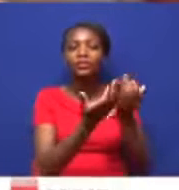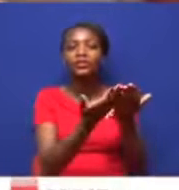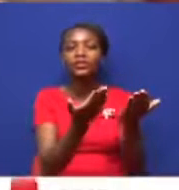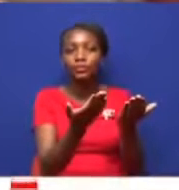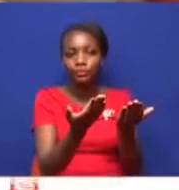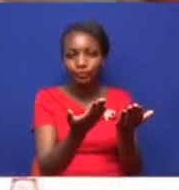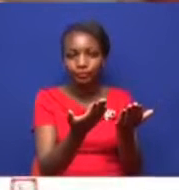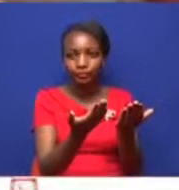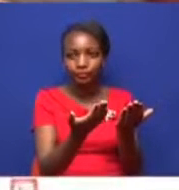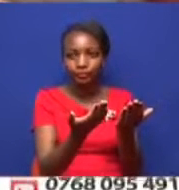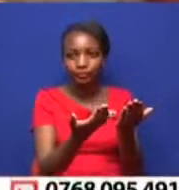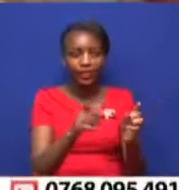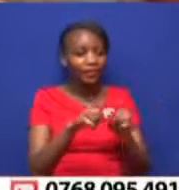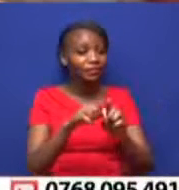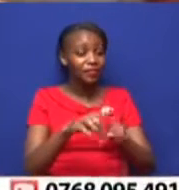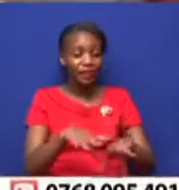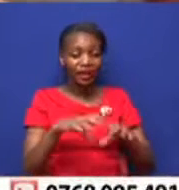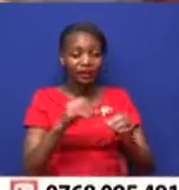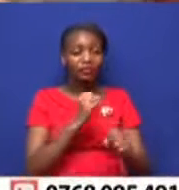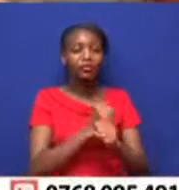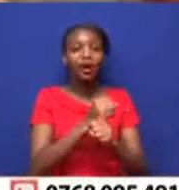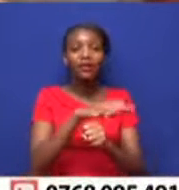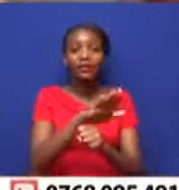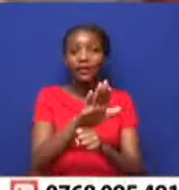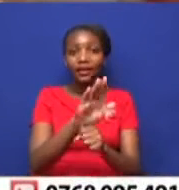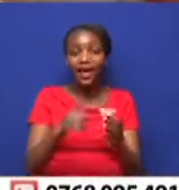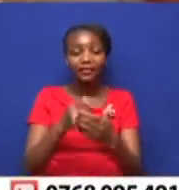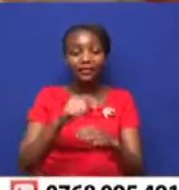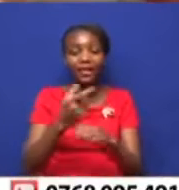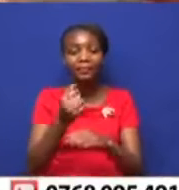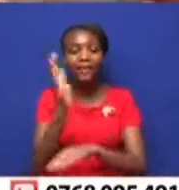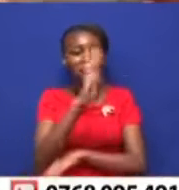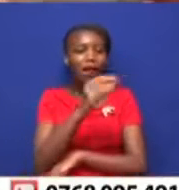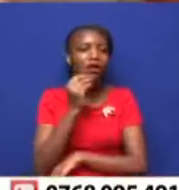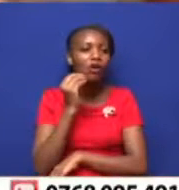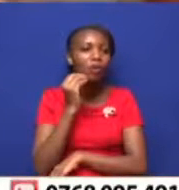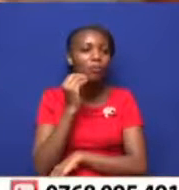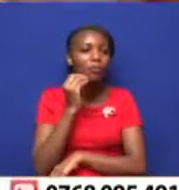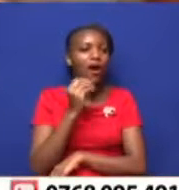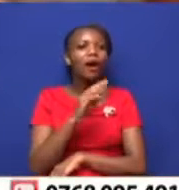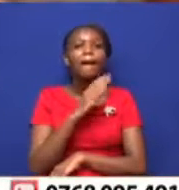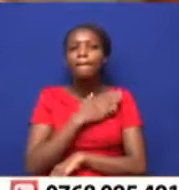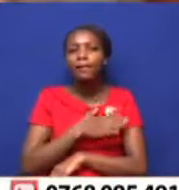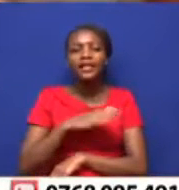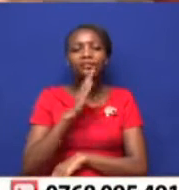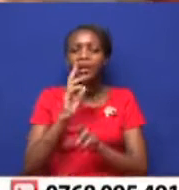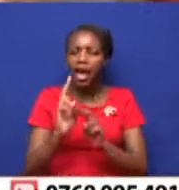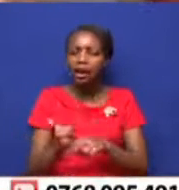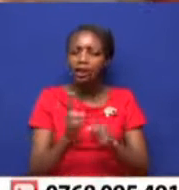And they work the way they are. But when they come home, let them be a father, let them be a husband.